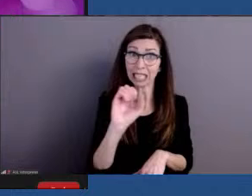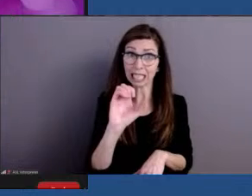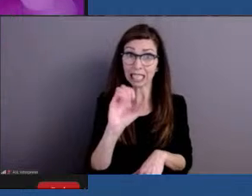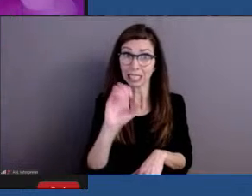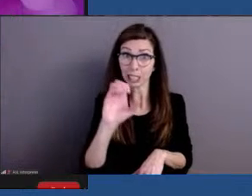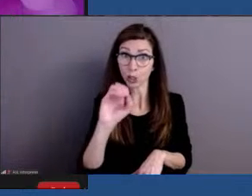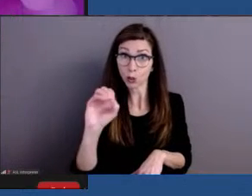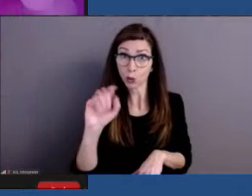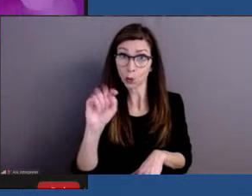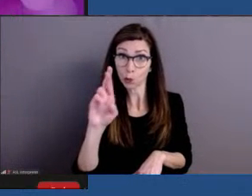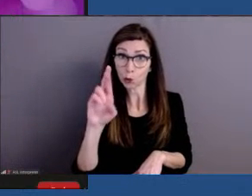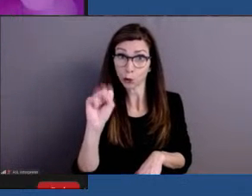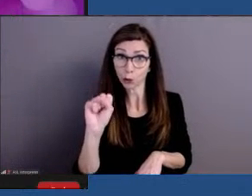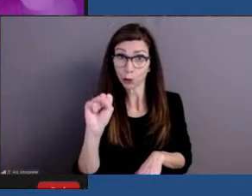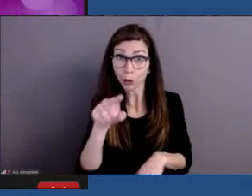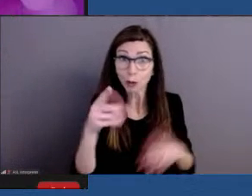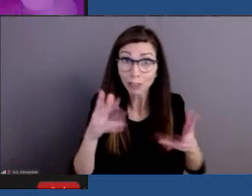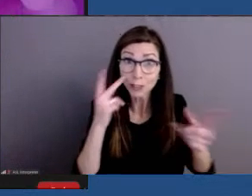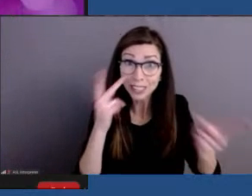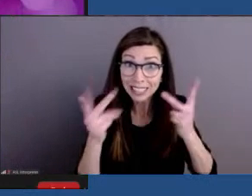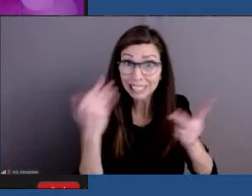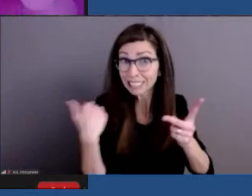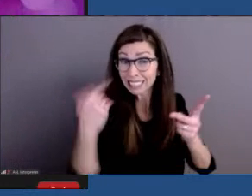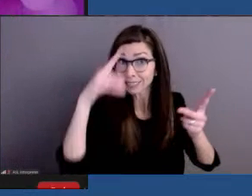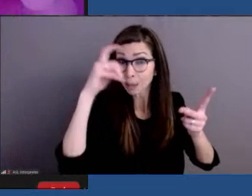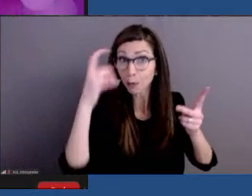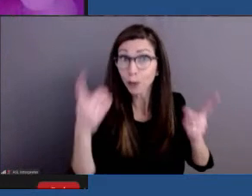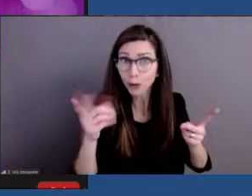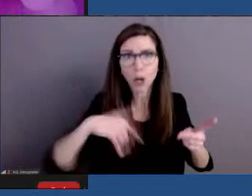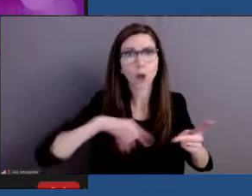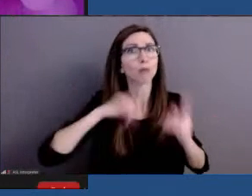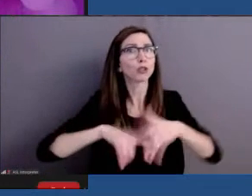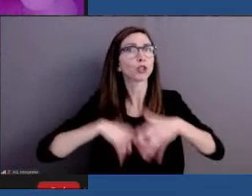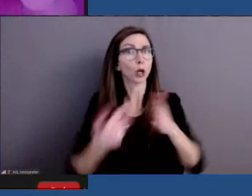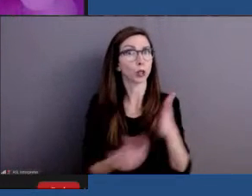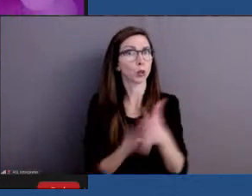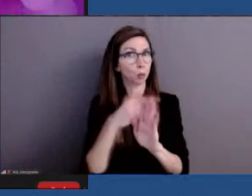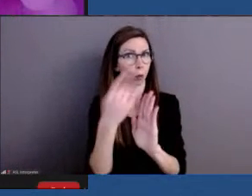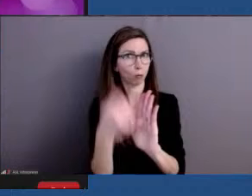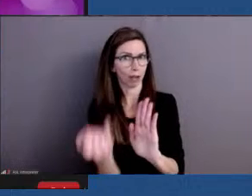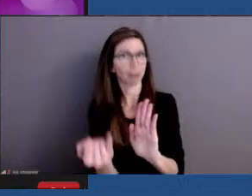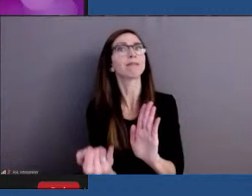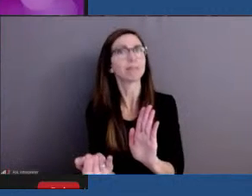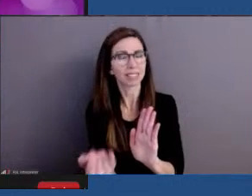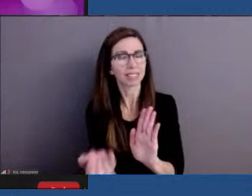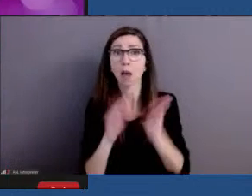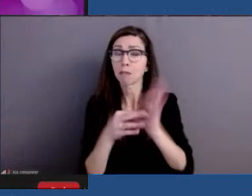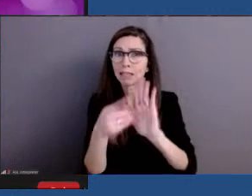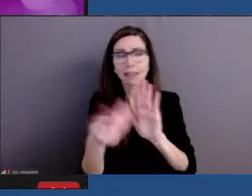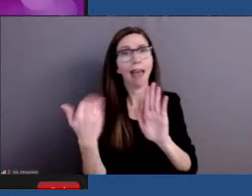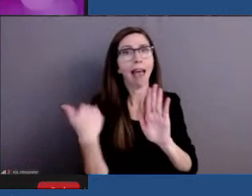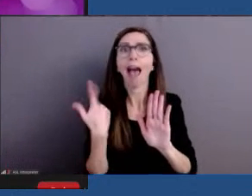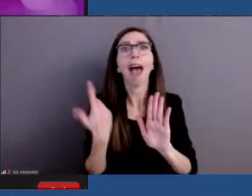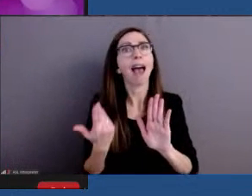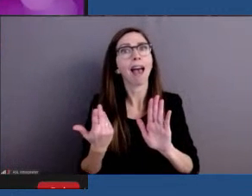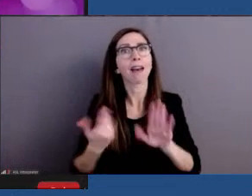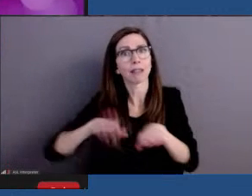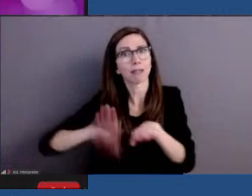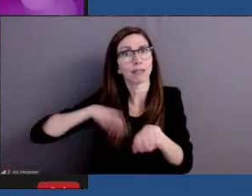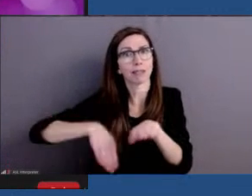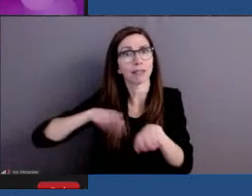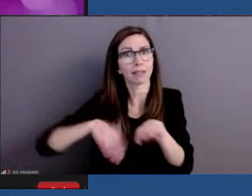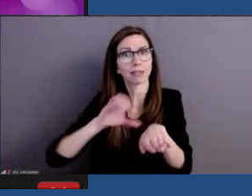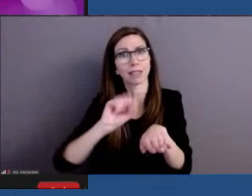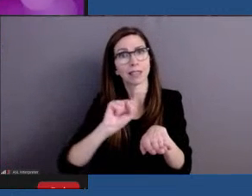saw, over the summer, our city piloted a project that allowed kick e-scooters to be used in some of our